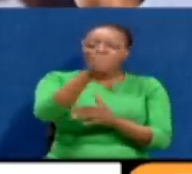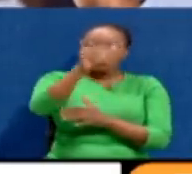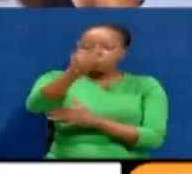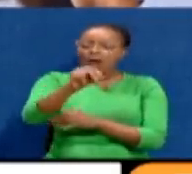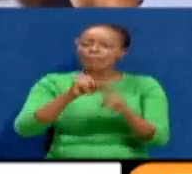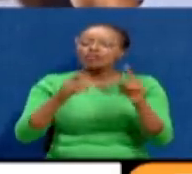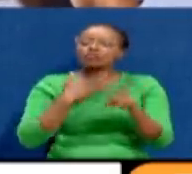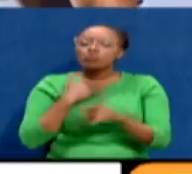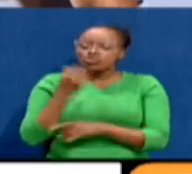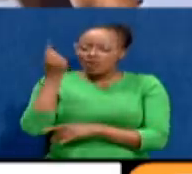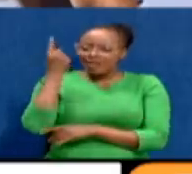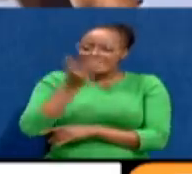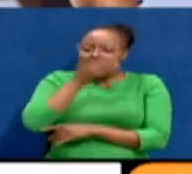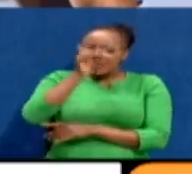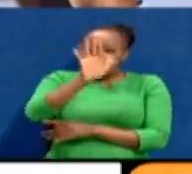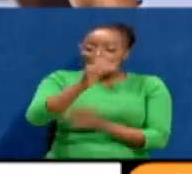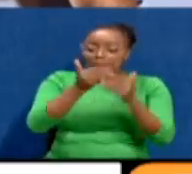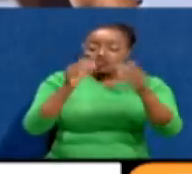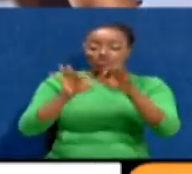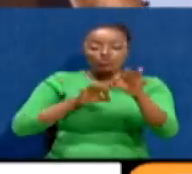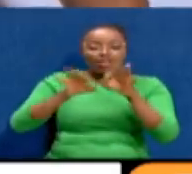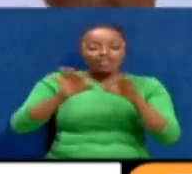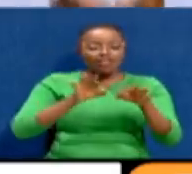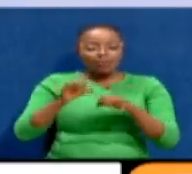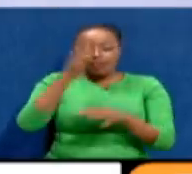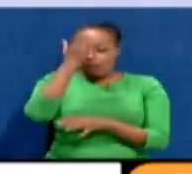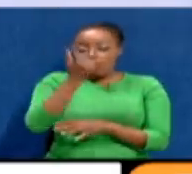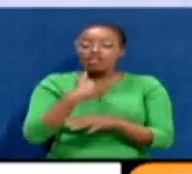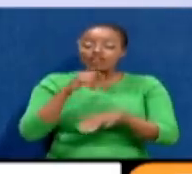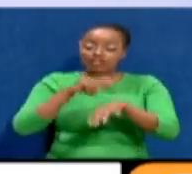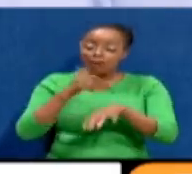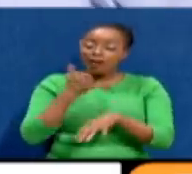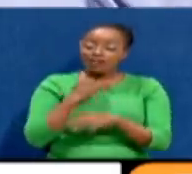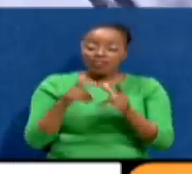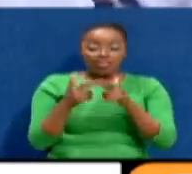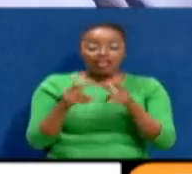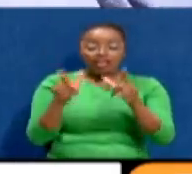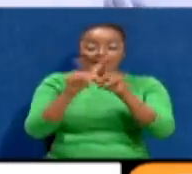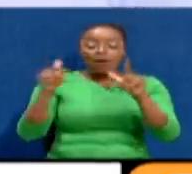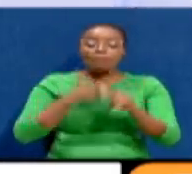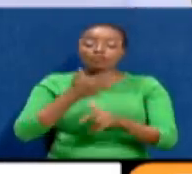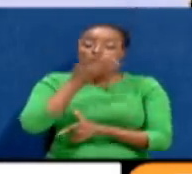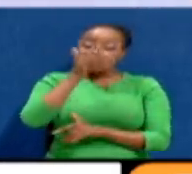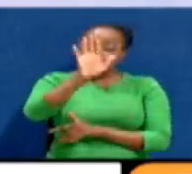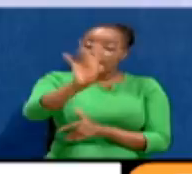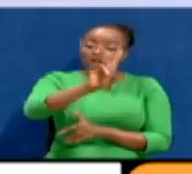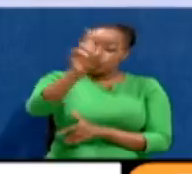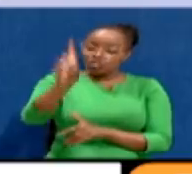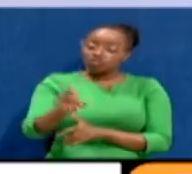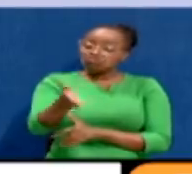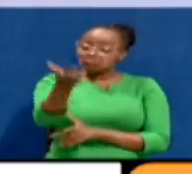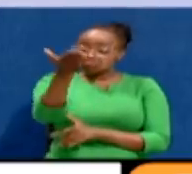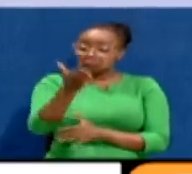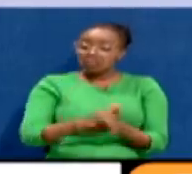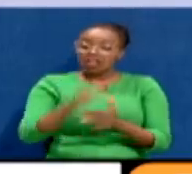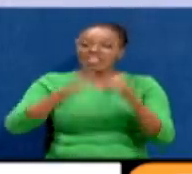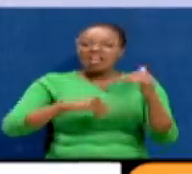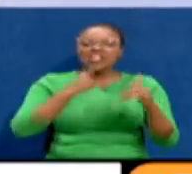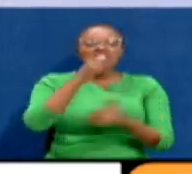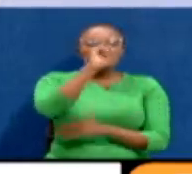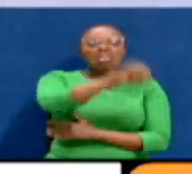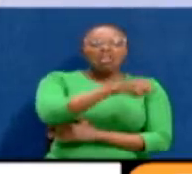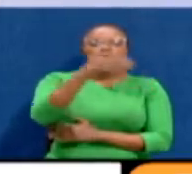time, but I do want to get your answer before your explanation, because I did ask you a question. If you have time, then let me answer your question. Go ahead. Rather than